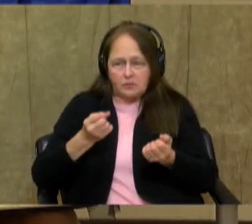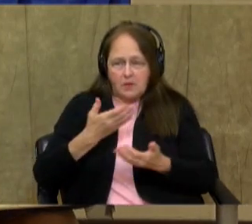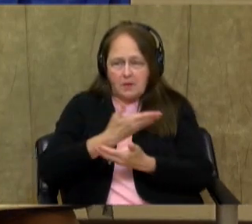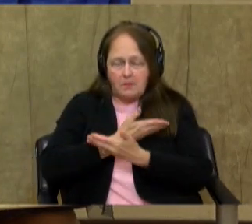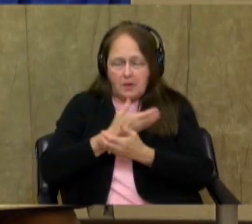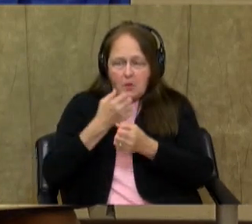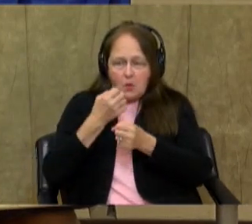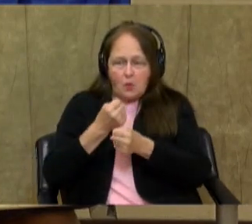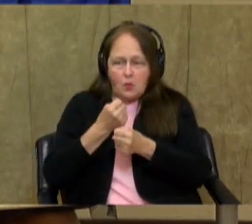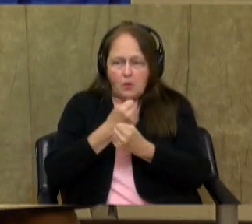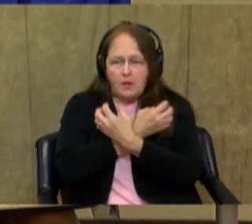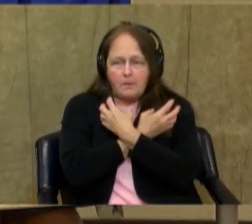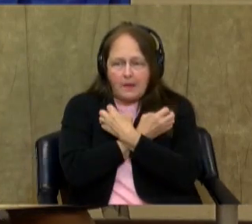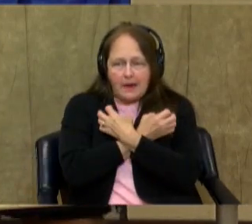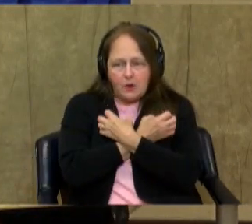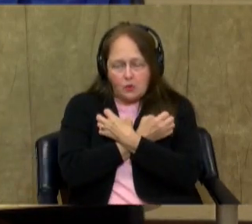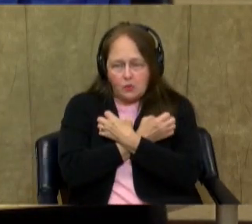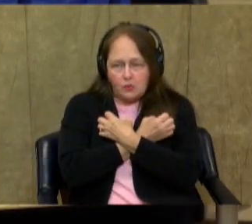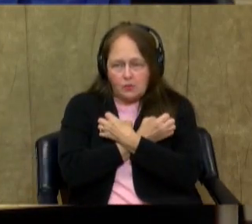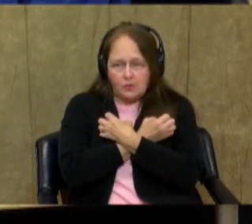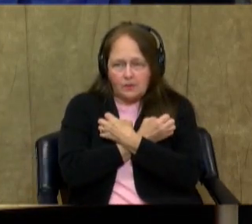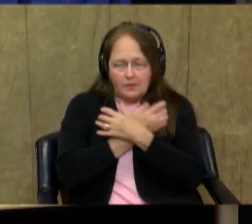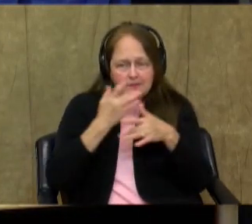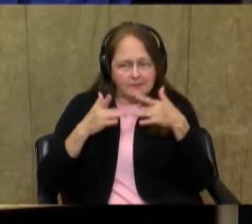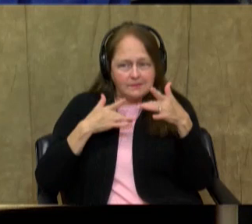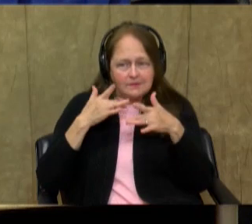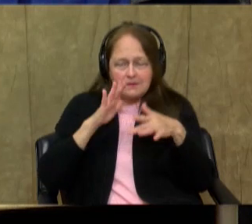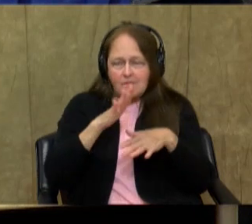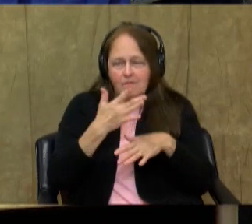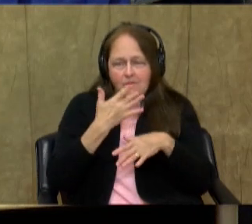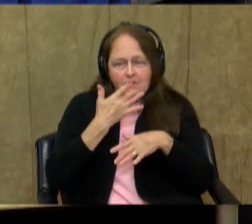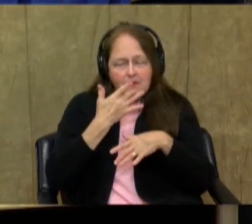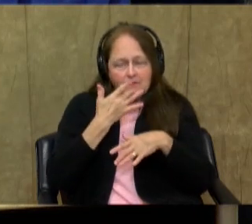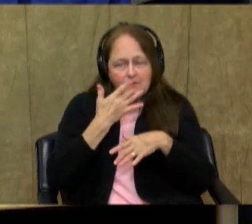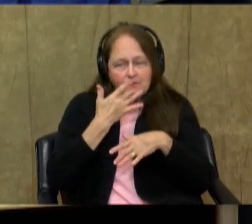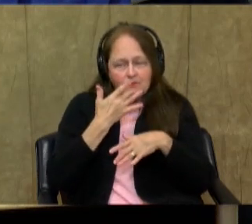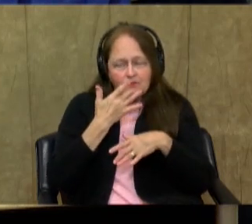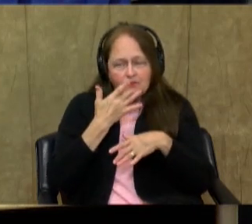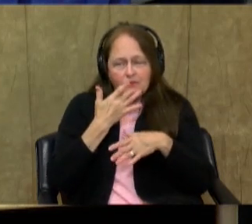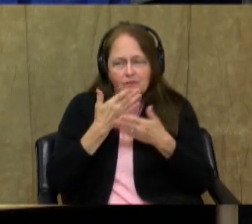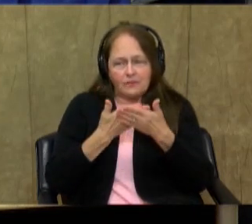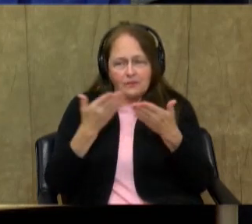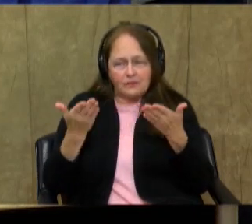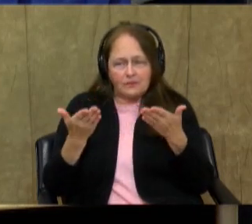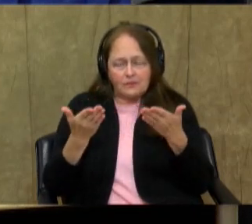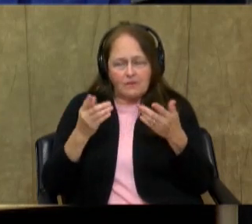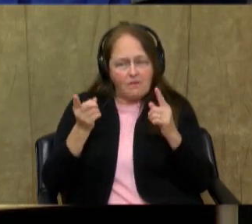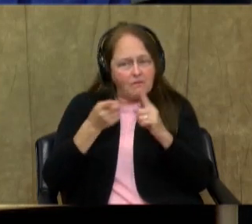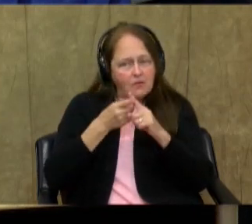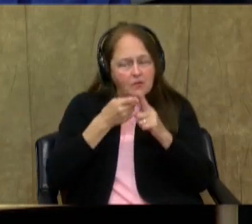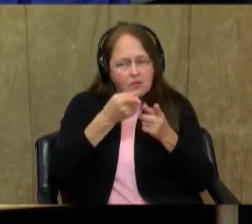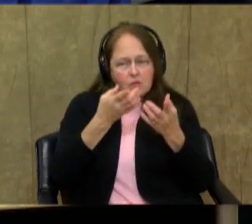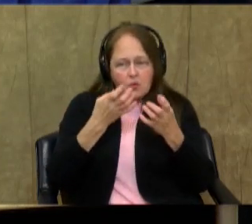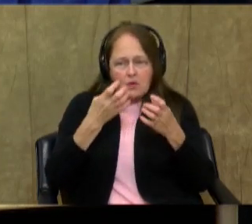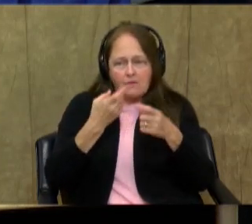there holding that teddy bear. He's already gotten that out. That's probably his favorite thing. First thing he wanted to get out of the